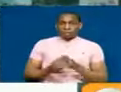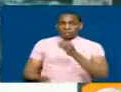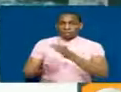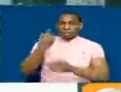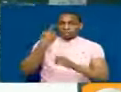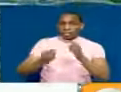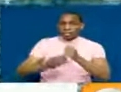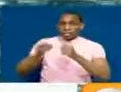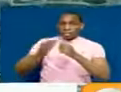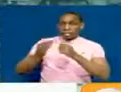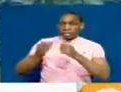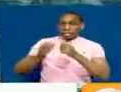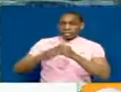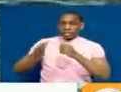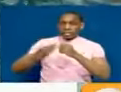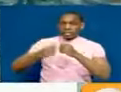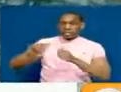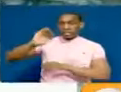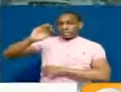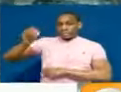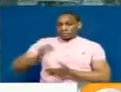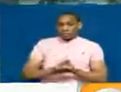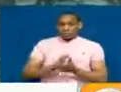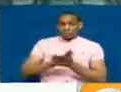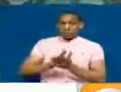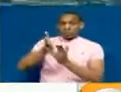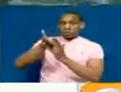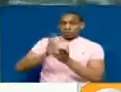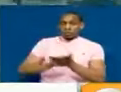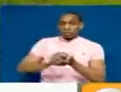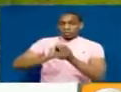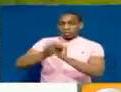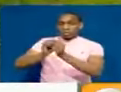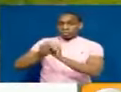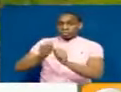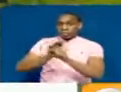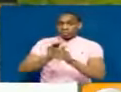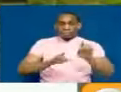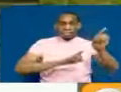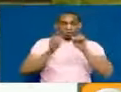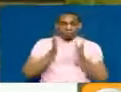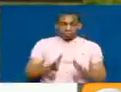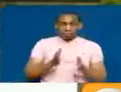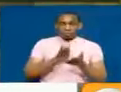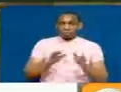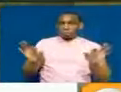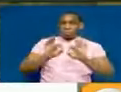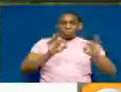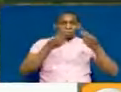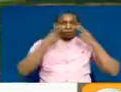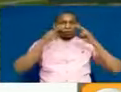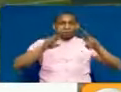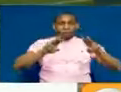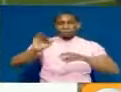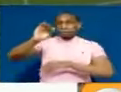Founded back in 1886, the city is in the middle of a major facelift. Tourists will be enthralled by the view